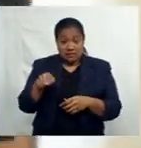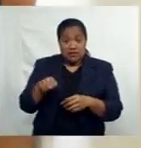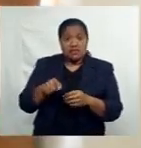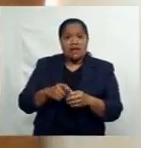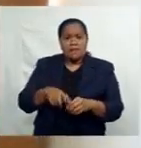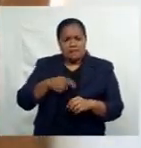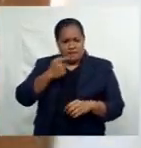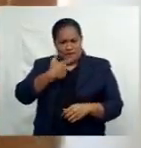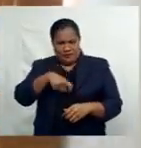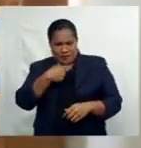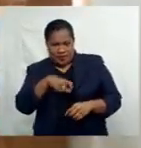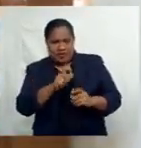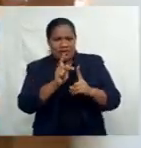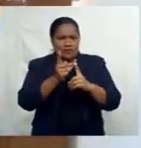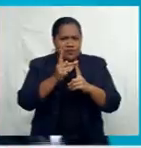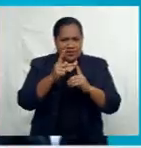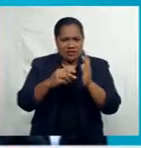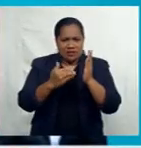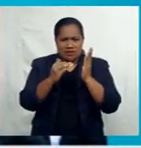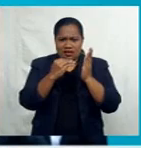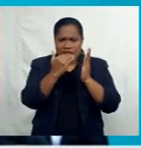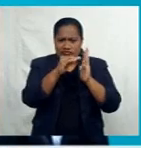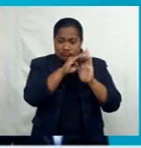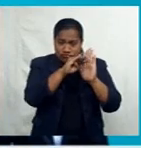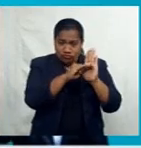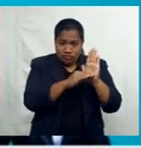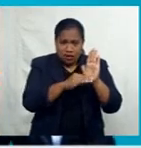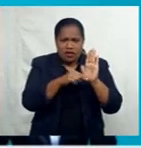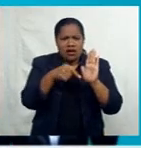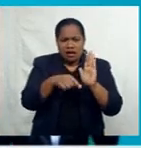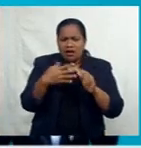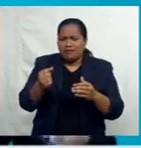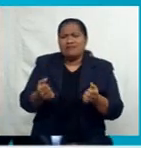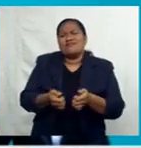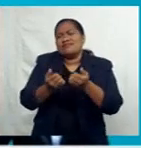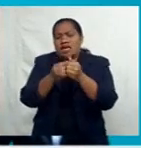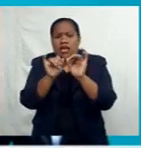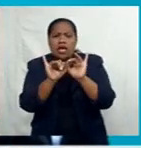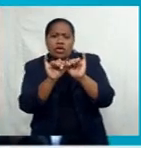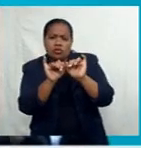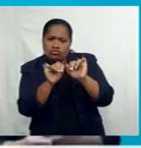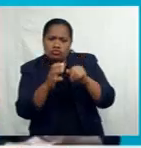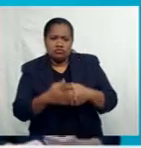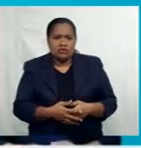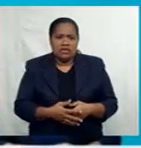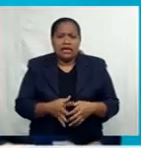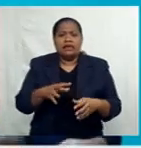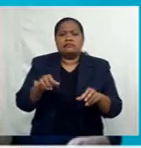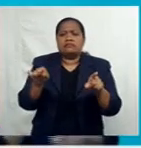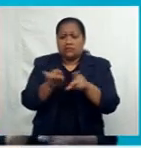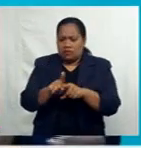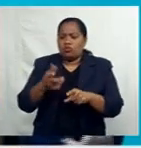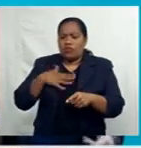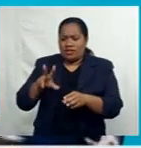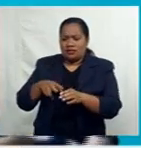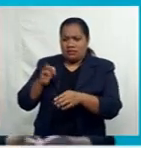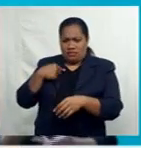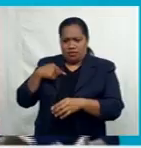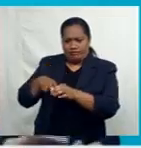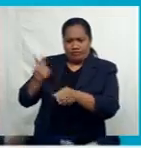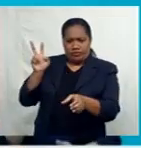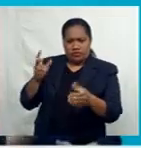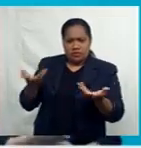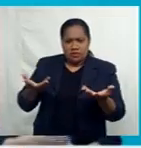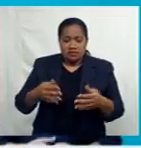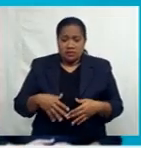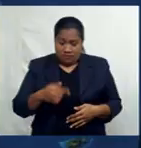political agenda drives SADELPA, one which led to many issues, including attempts to vacate his seat in parliament. For my case, is an example, a